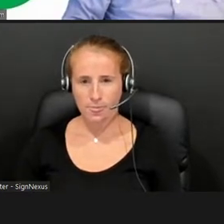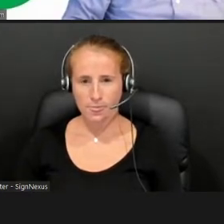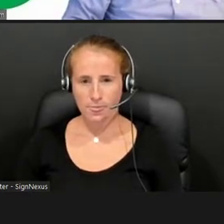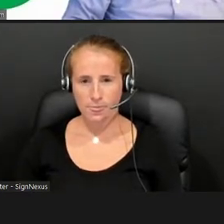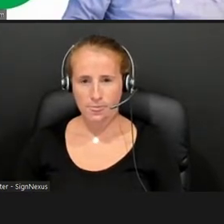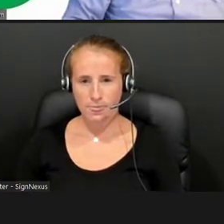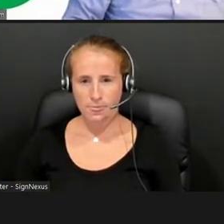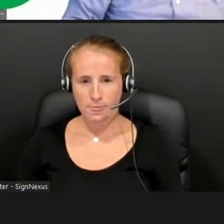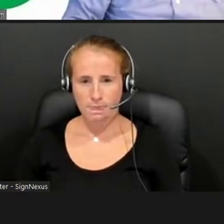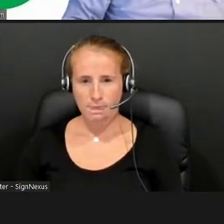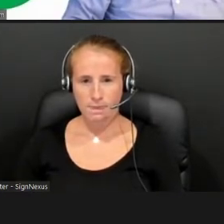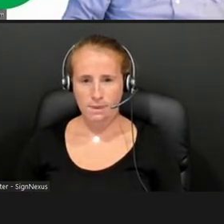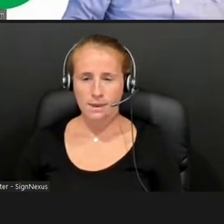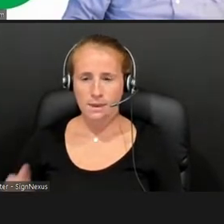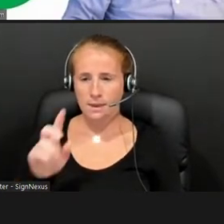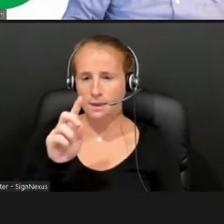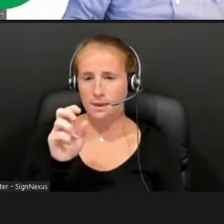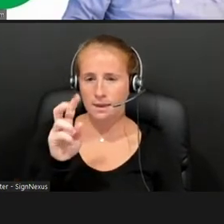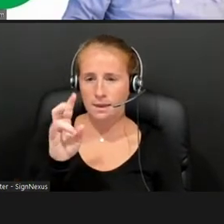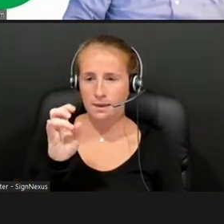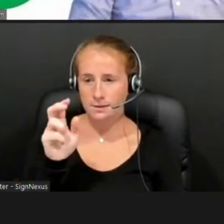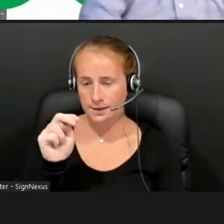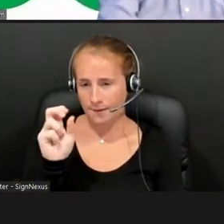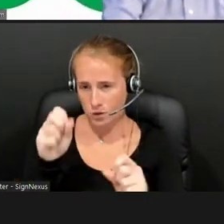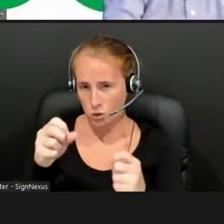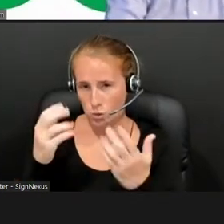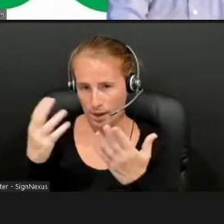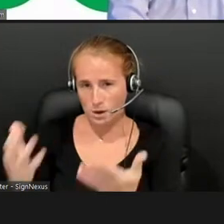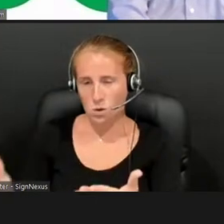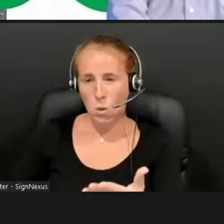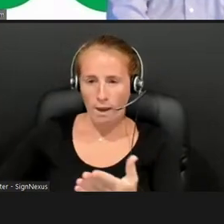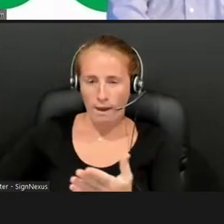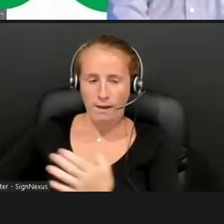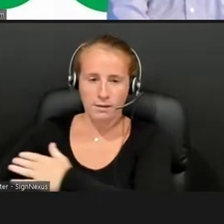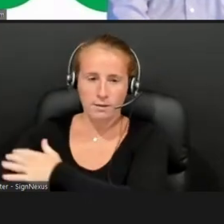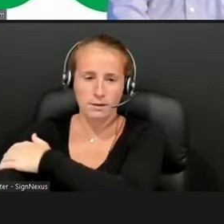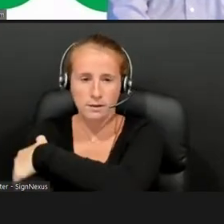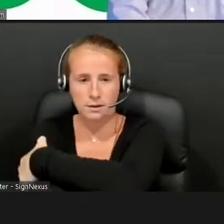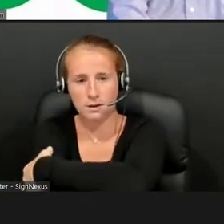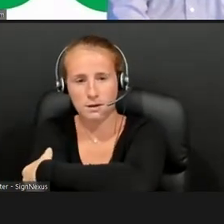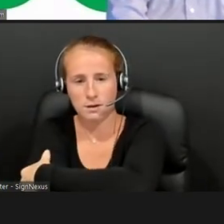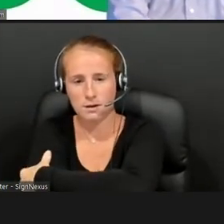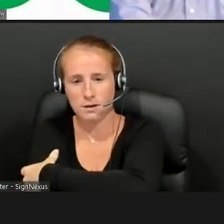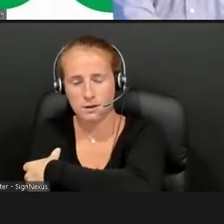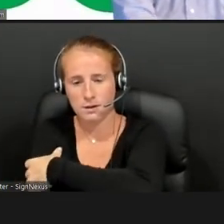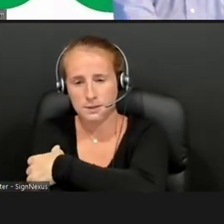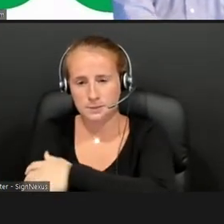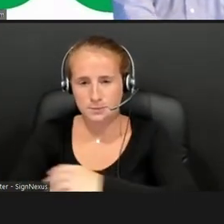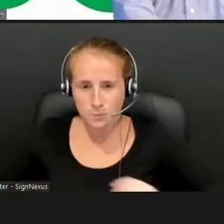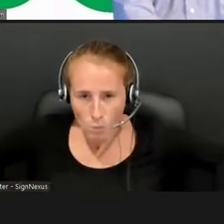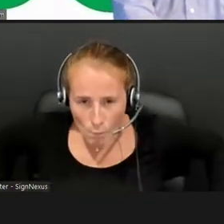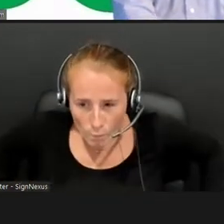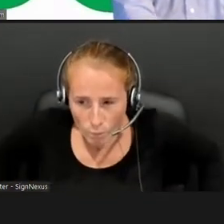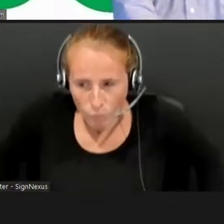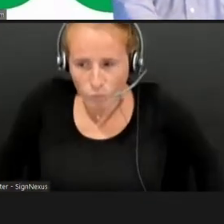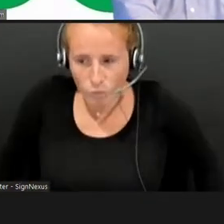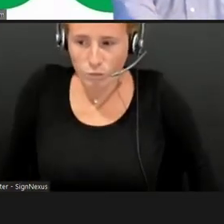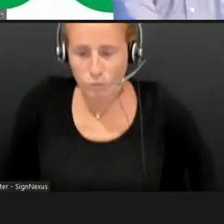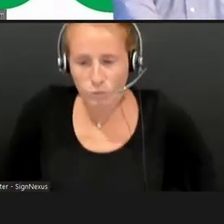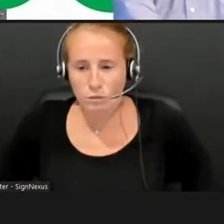Devin you may unmute yourself and share your remarks